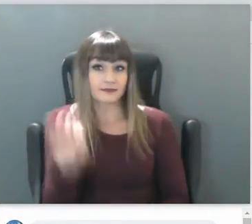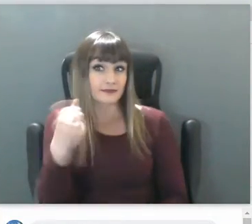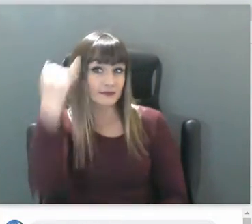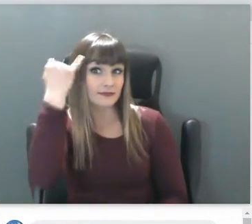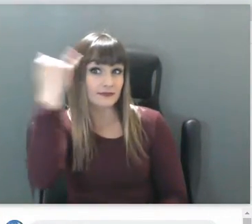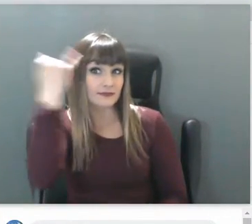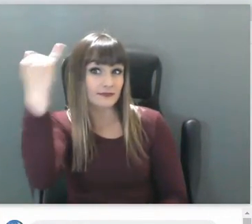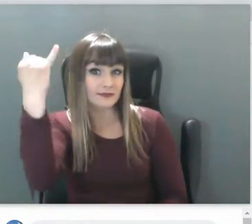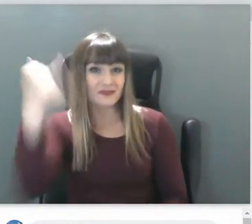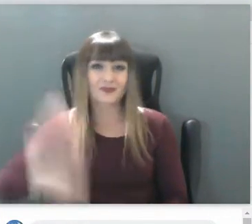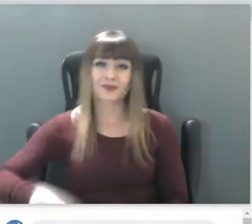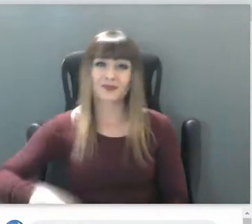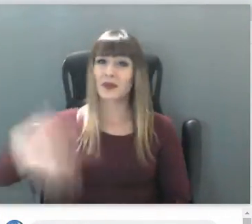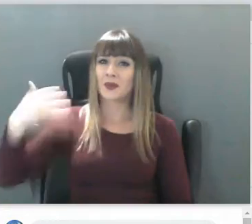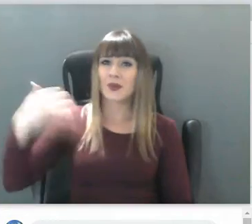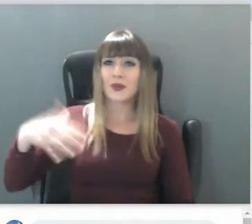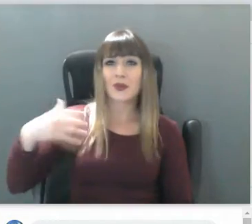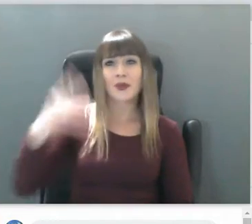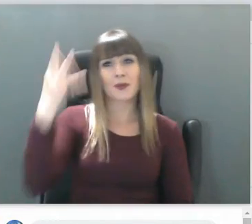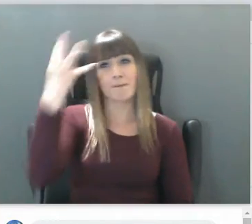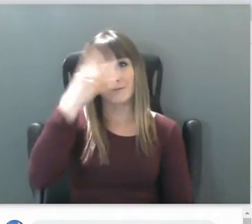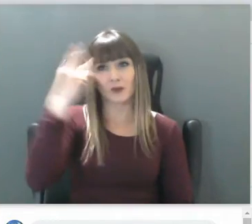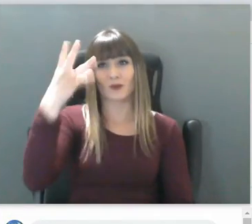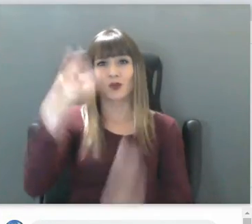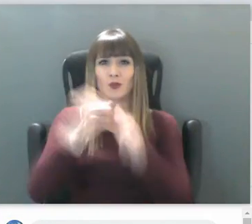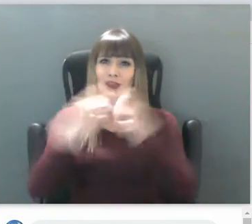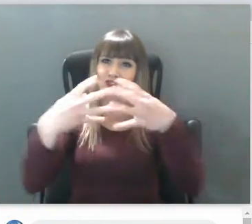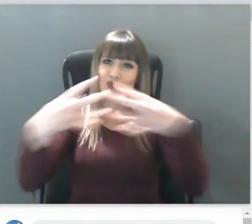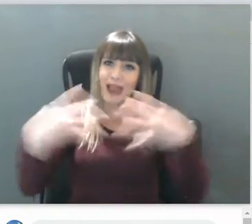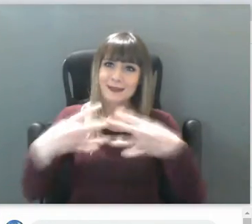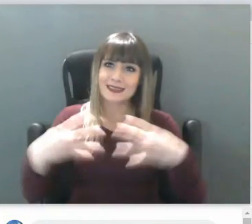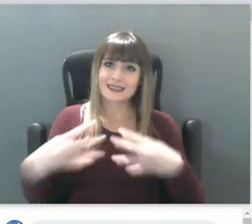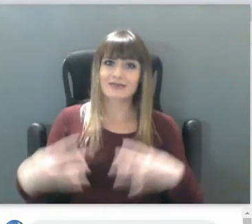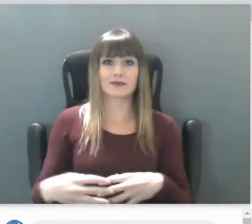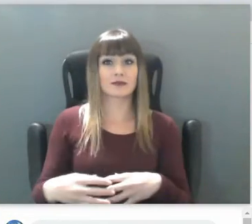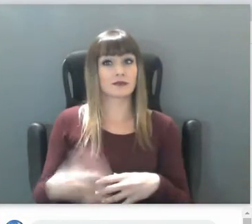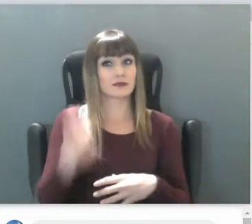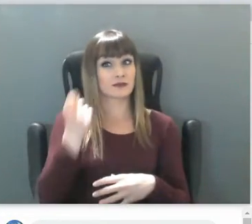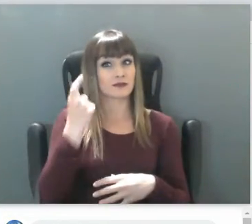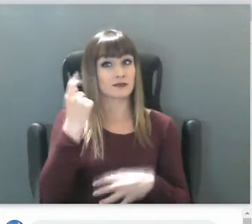just beautiful with the stripes, and they're very sharp.